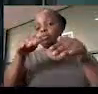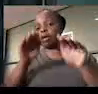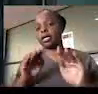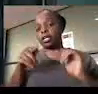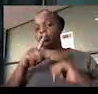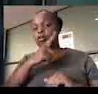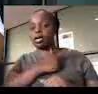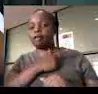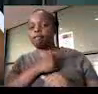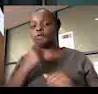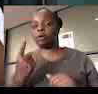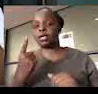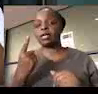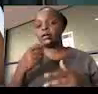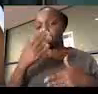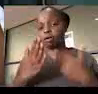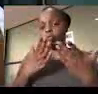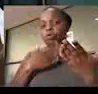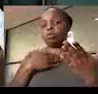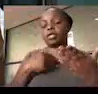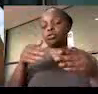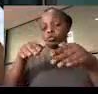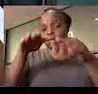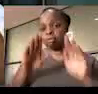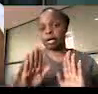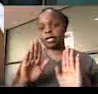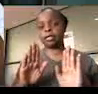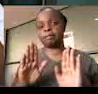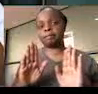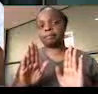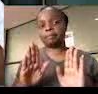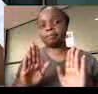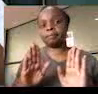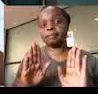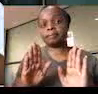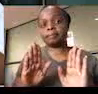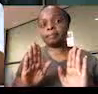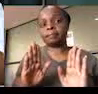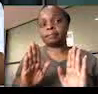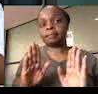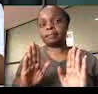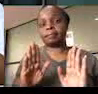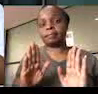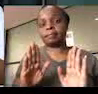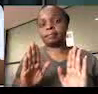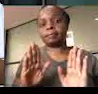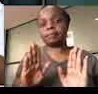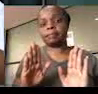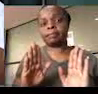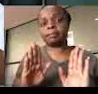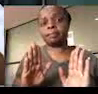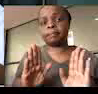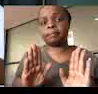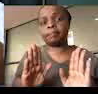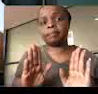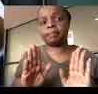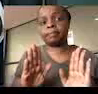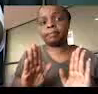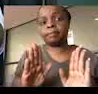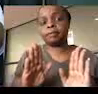out so well. They failed him, they disappointed him. So this time around we're encouraging many people, why don't you just join